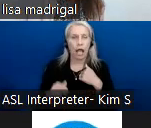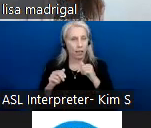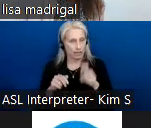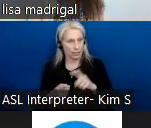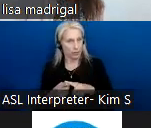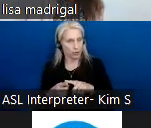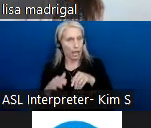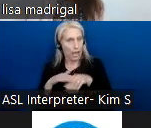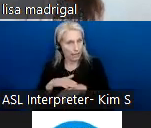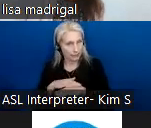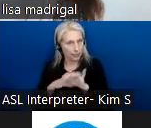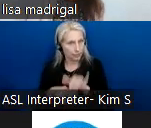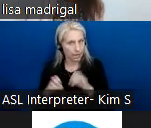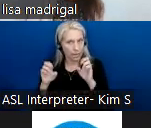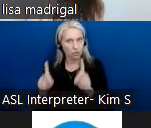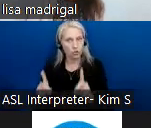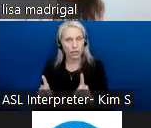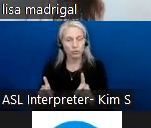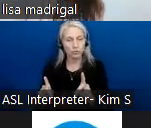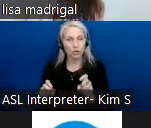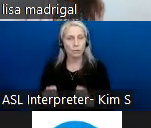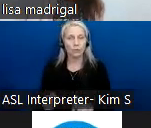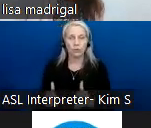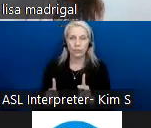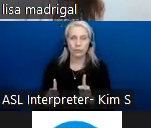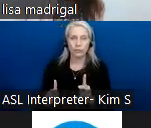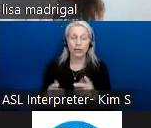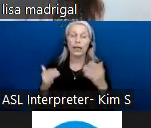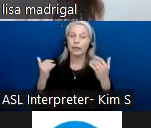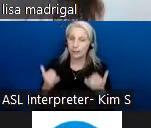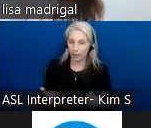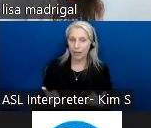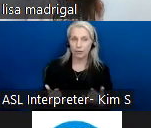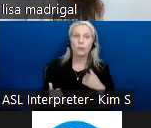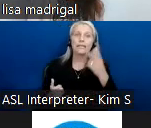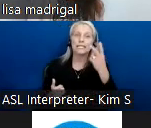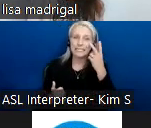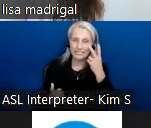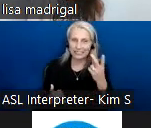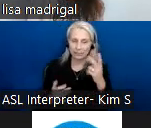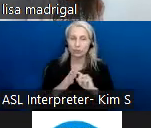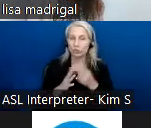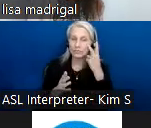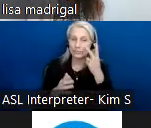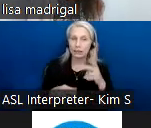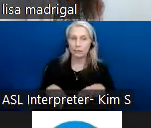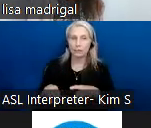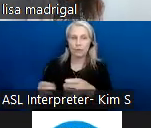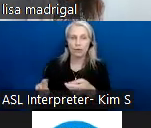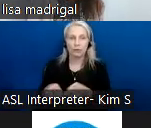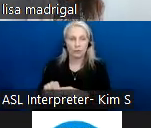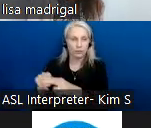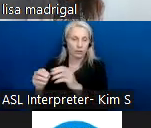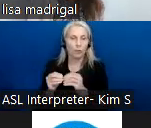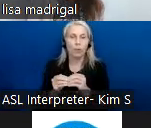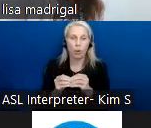to access this education opportunity. And now we're starting to see a pickup in court order